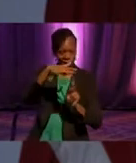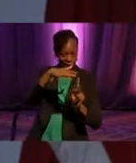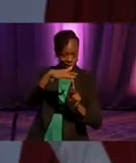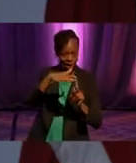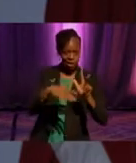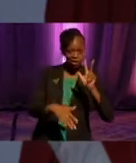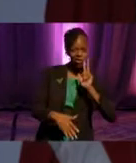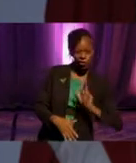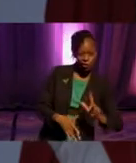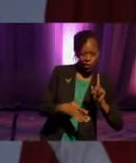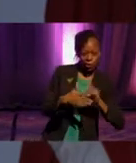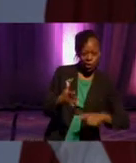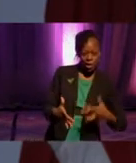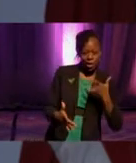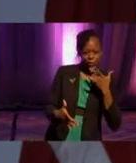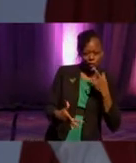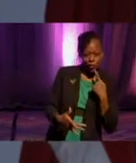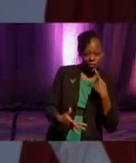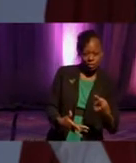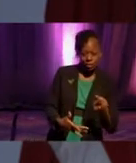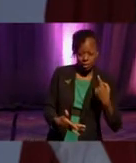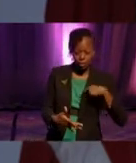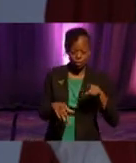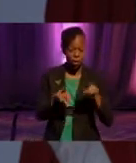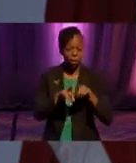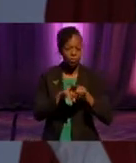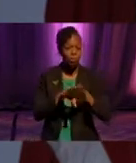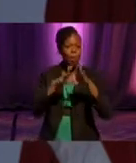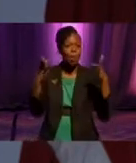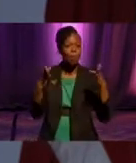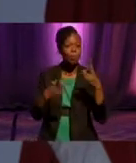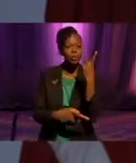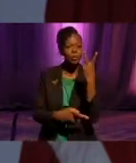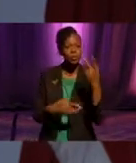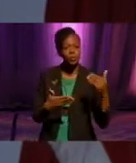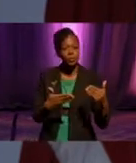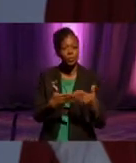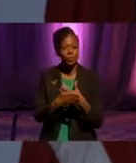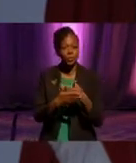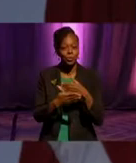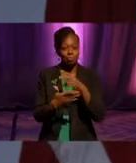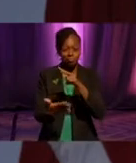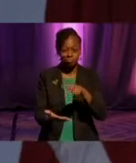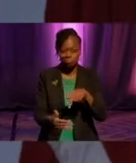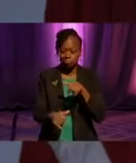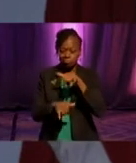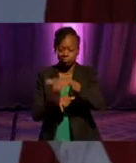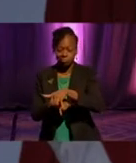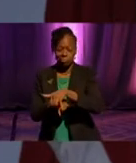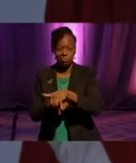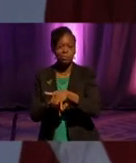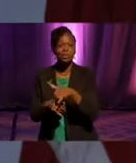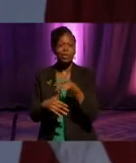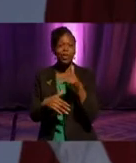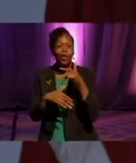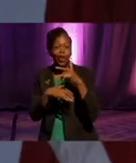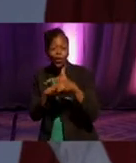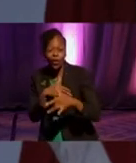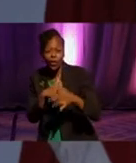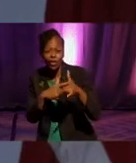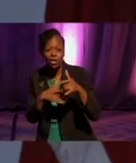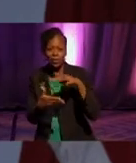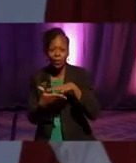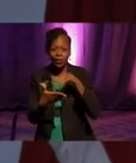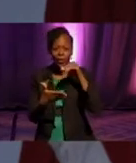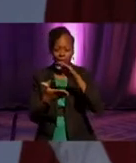like to say, we also opened 2 new standalone early learning centers in DC